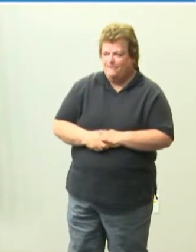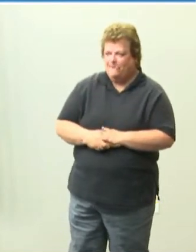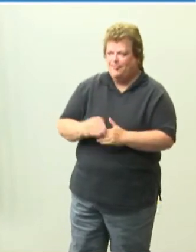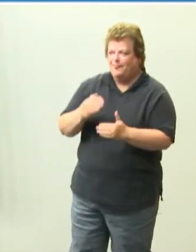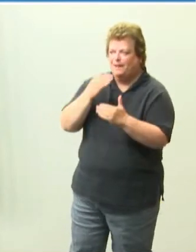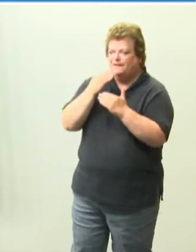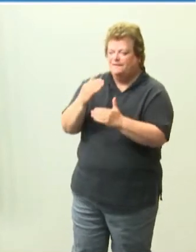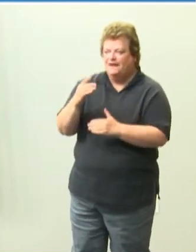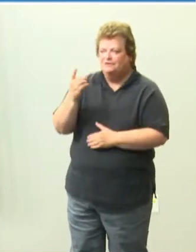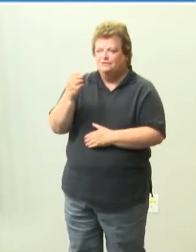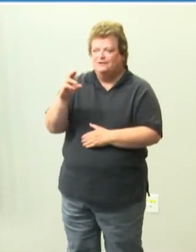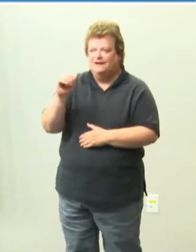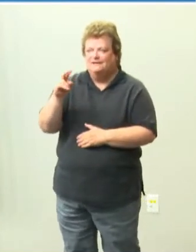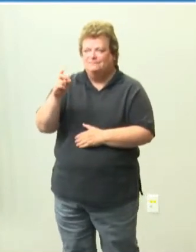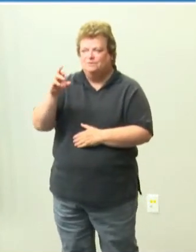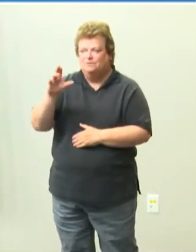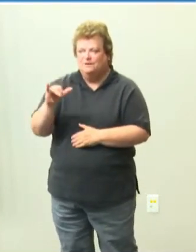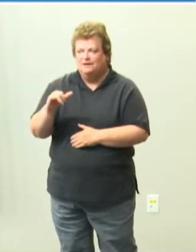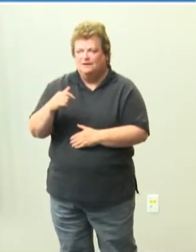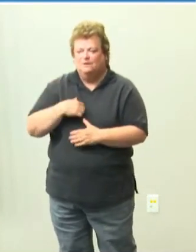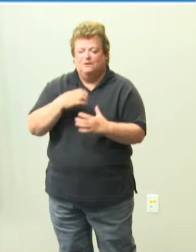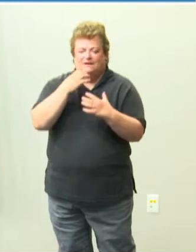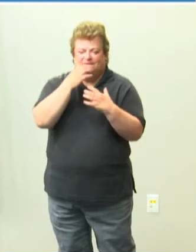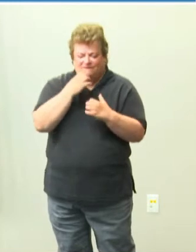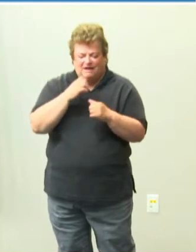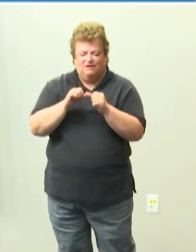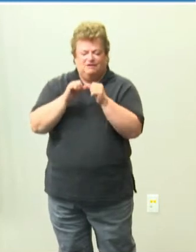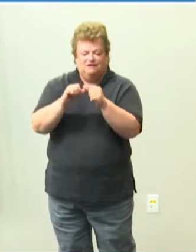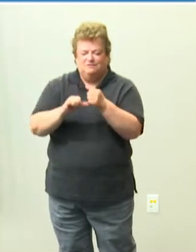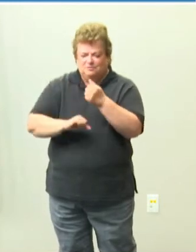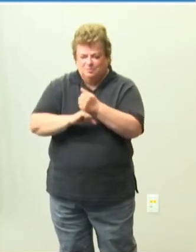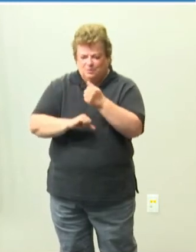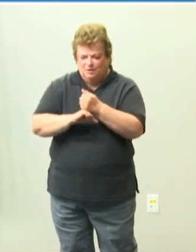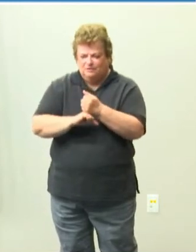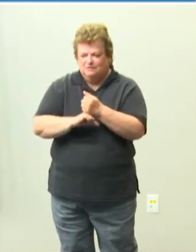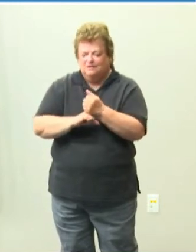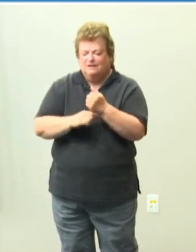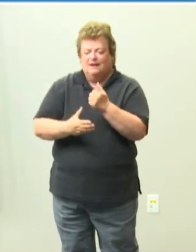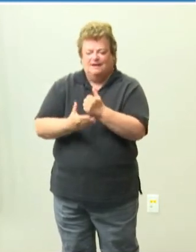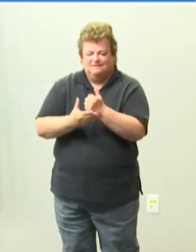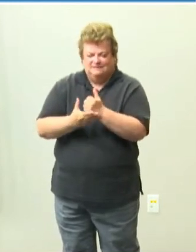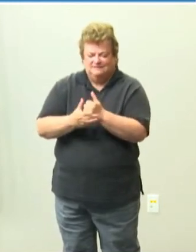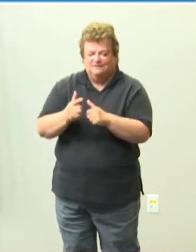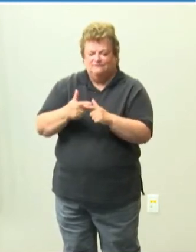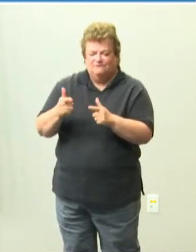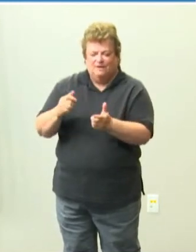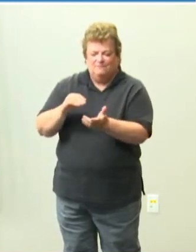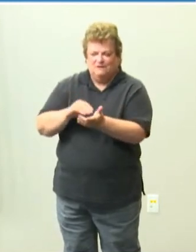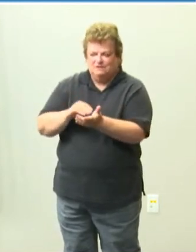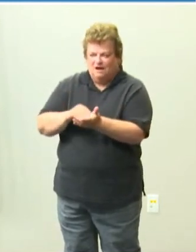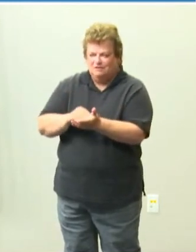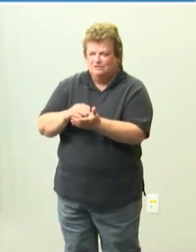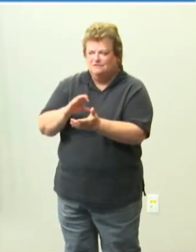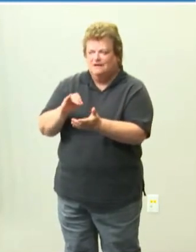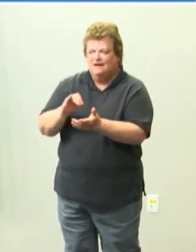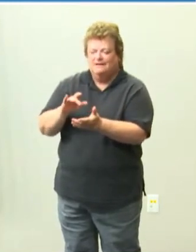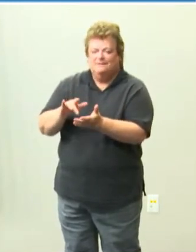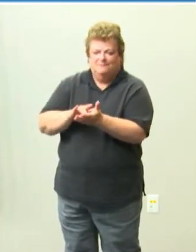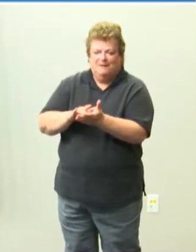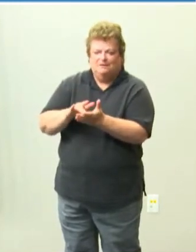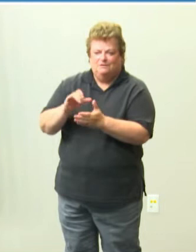Thank you, Dr. Avery. We value the continued support and assistance from the physicians and the medical